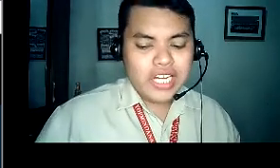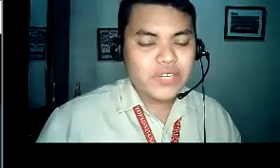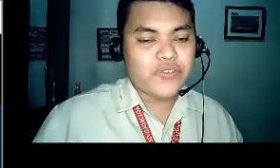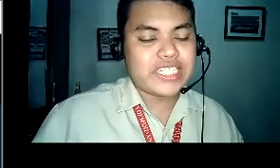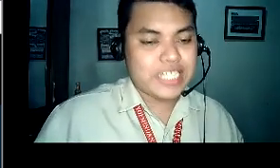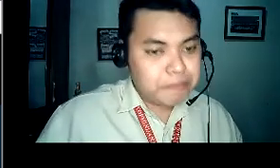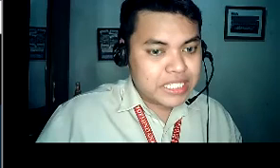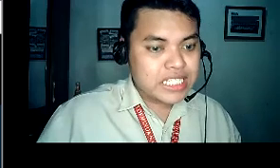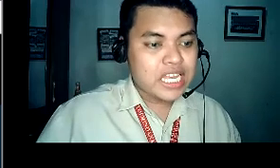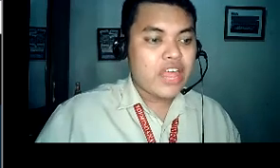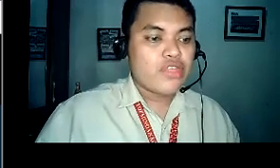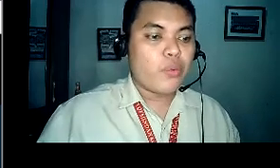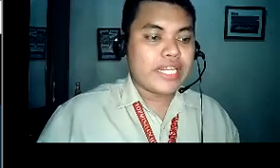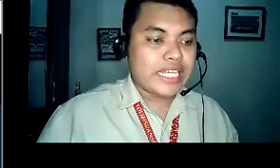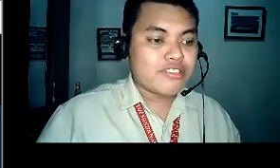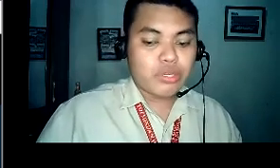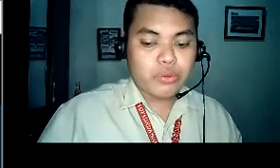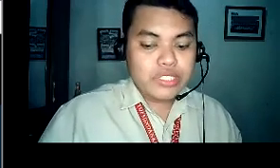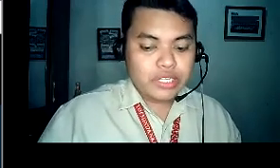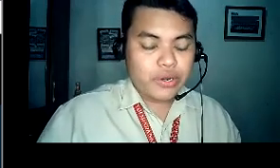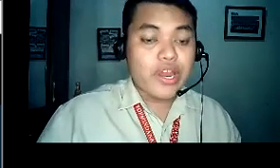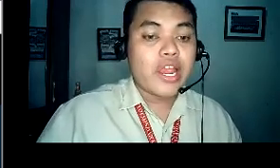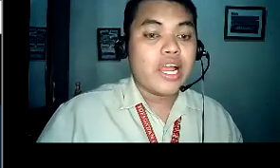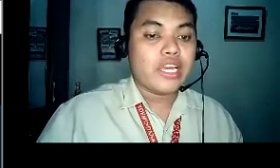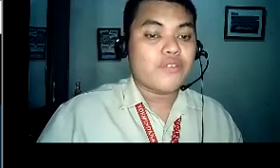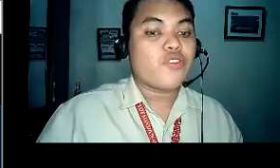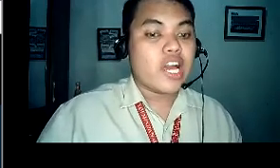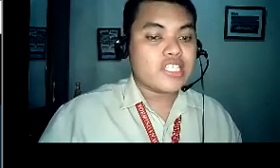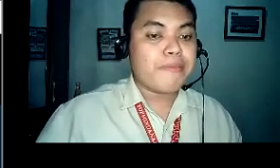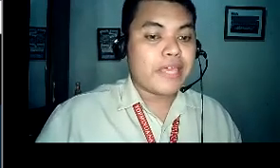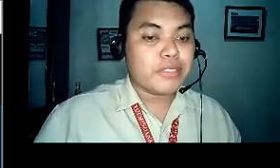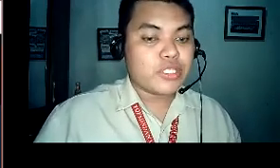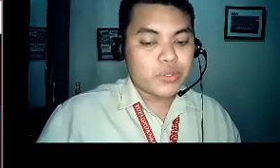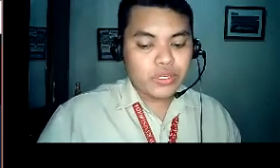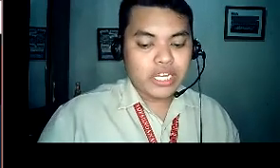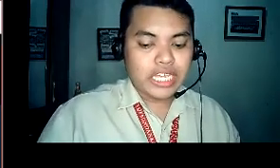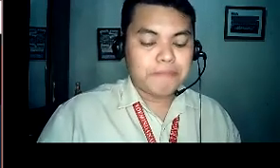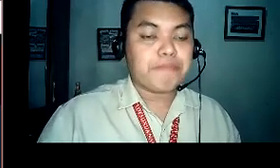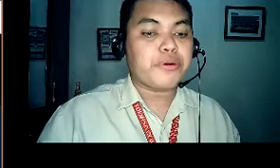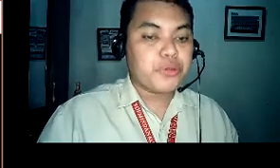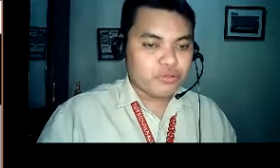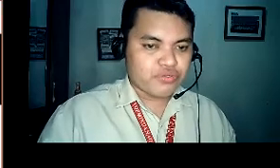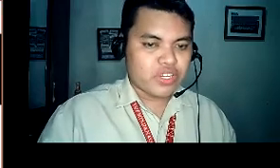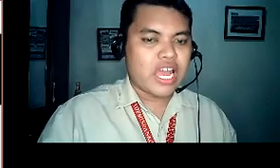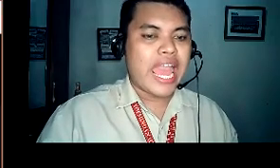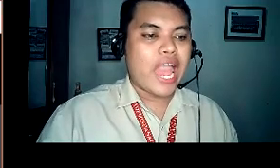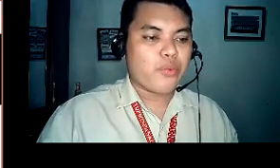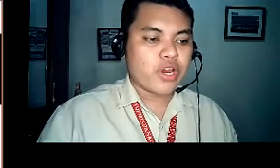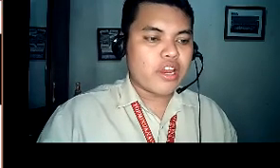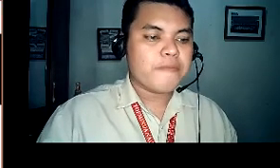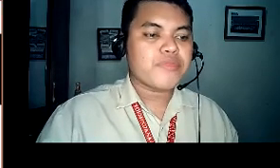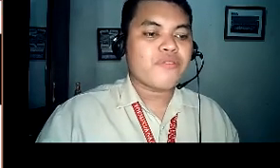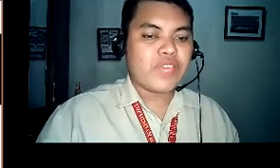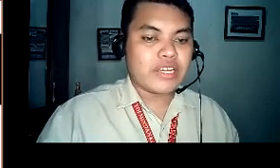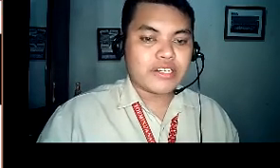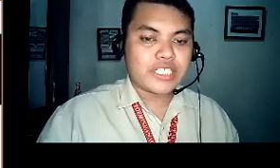there are different tips that we need to consider for us to be able to improve